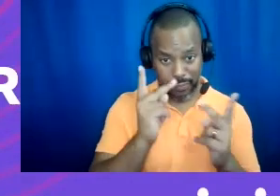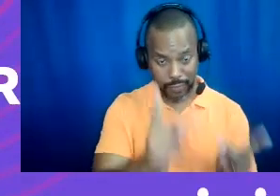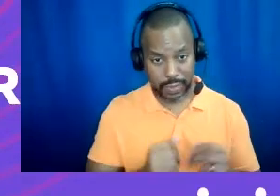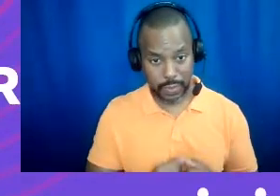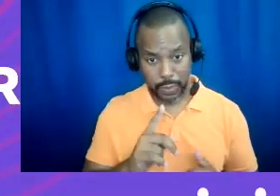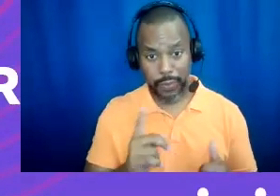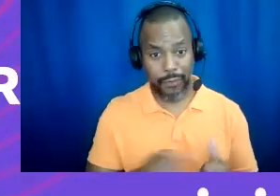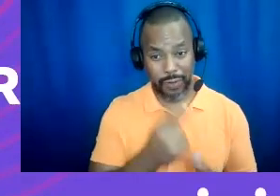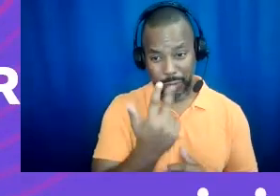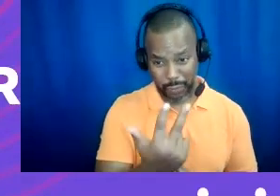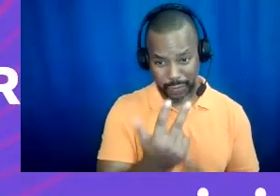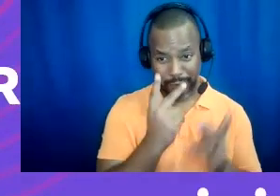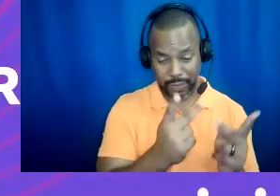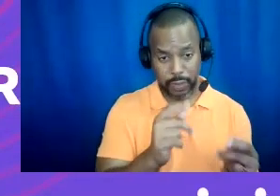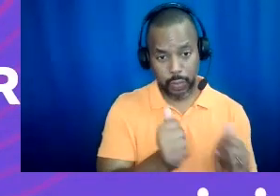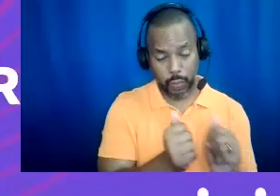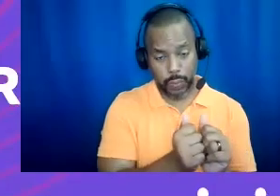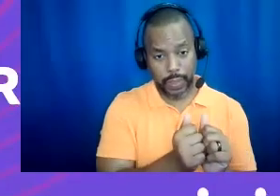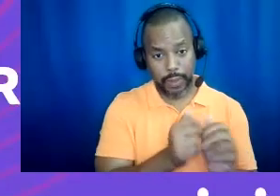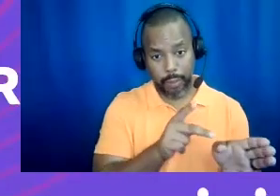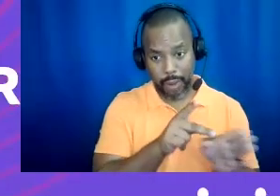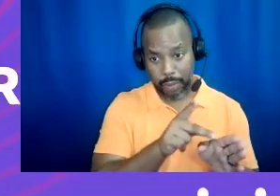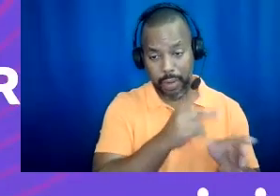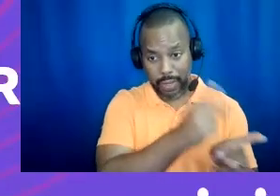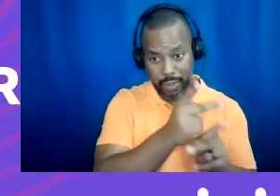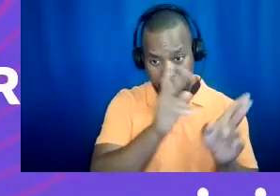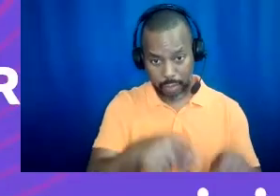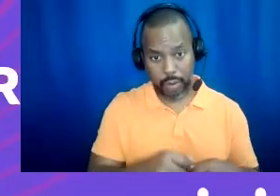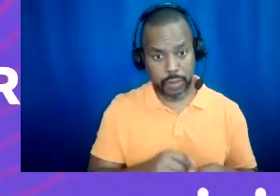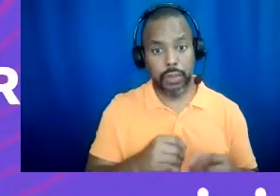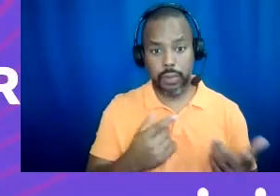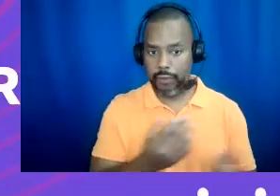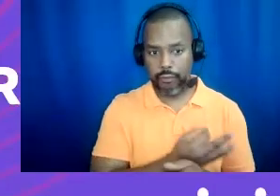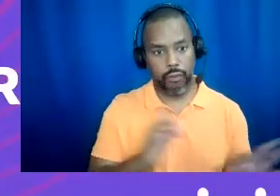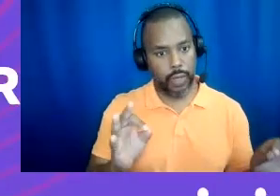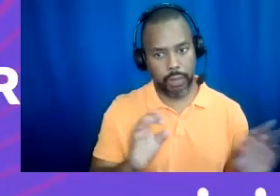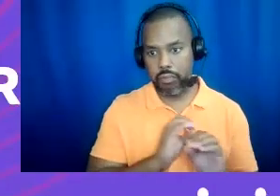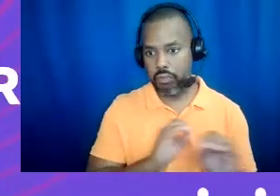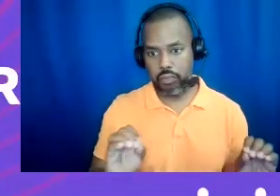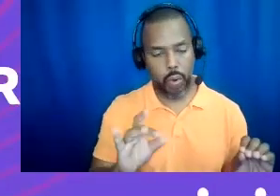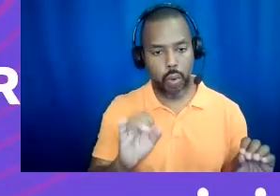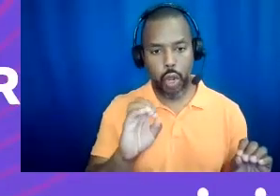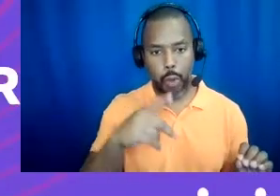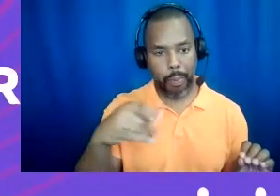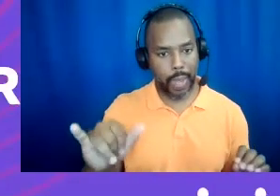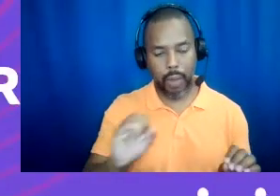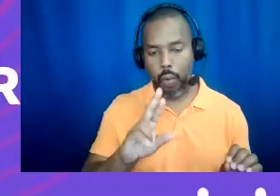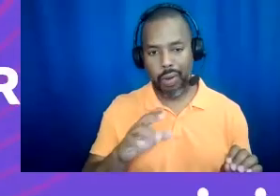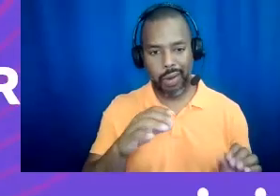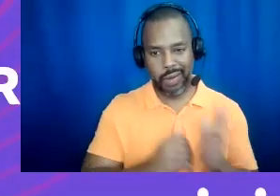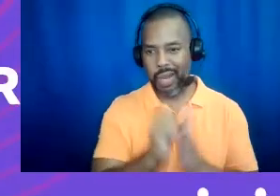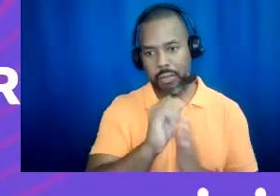3 visits with your primary care physician are completely free. No copays or deductibles apply. Now,